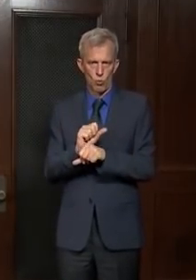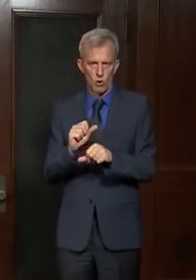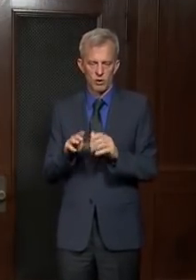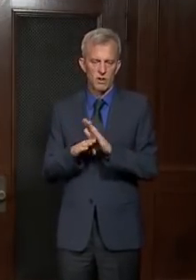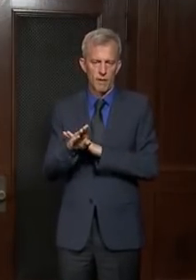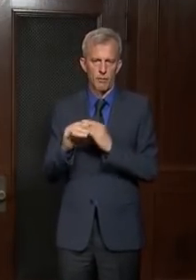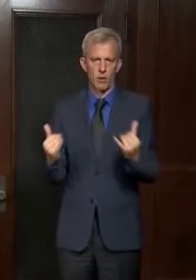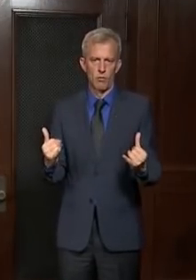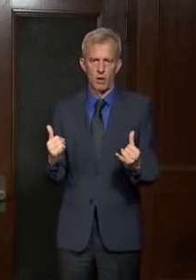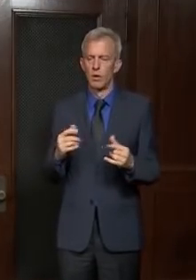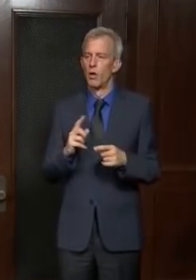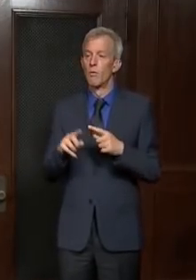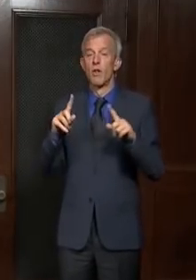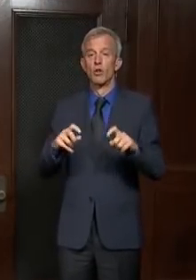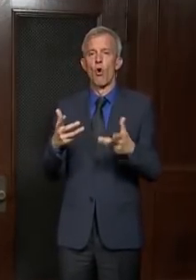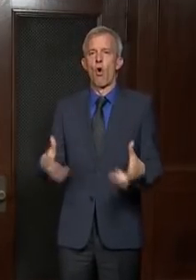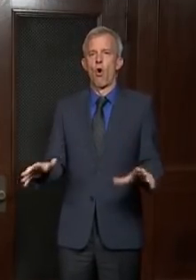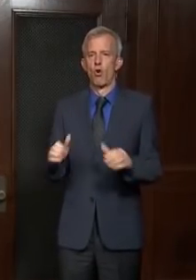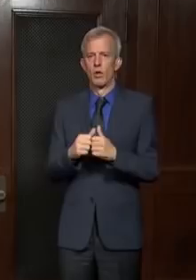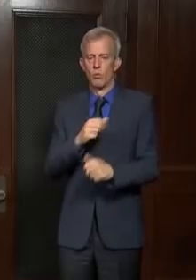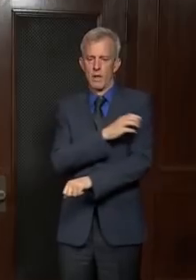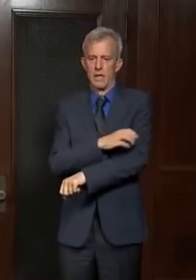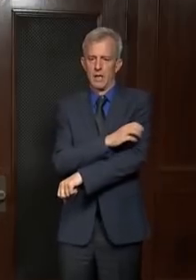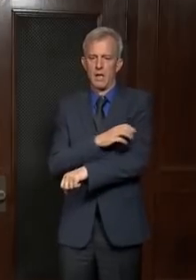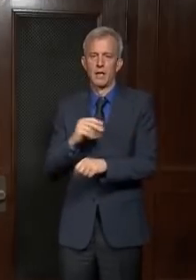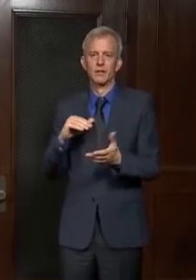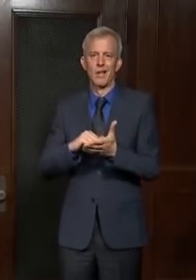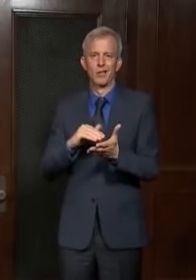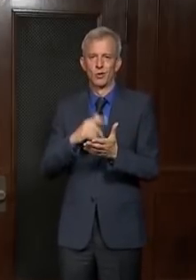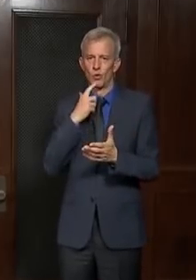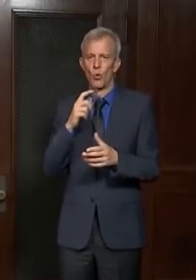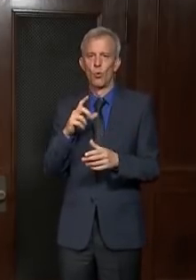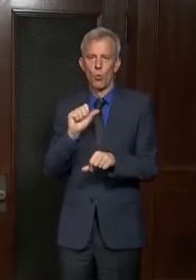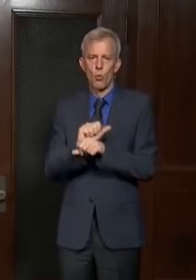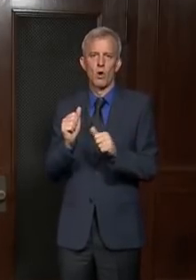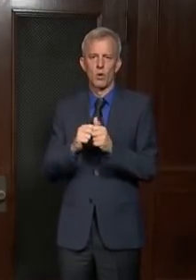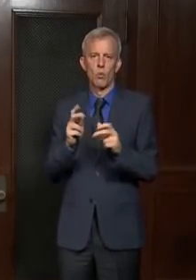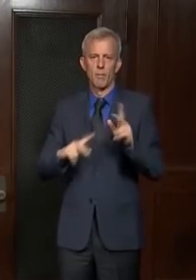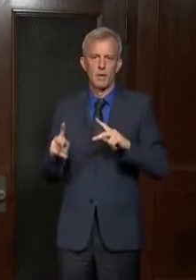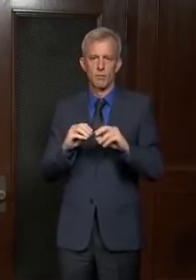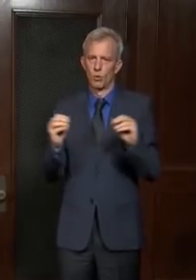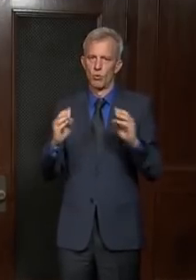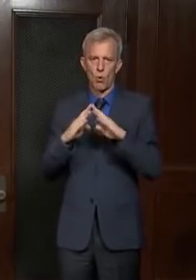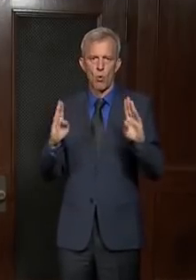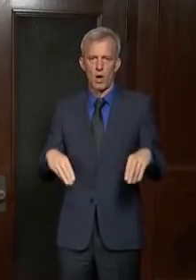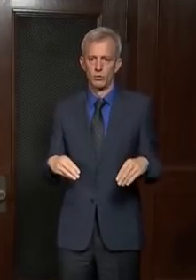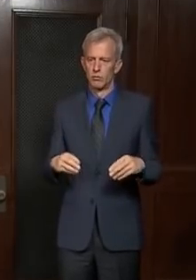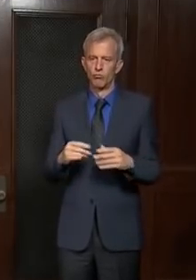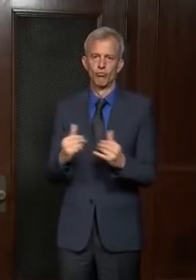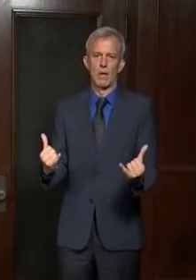clinics, already with doctors who do that work as we speak. Thanks. Next question.